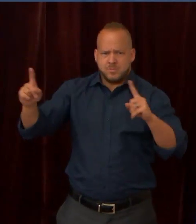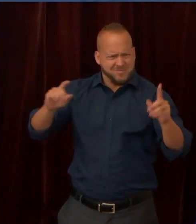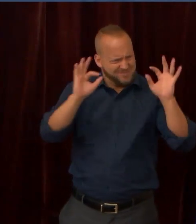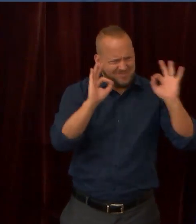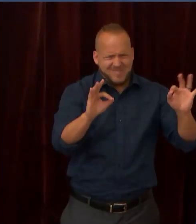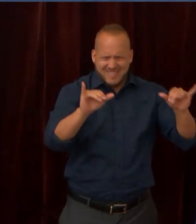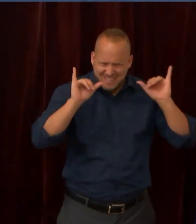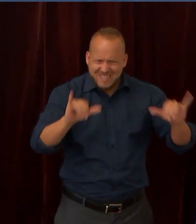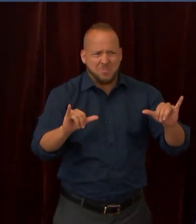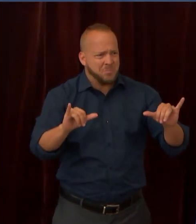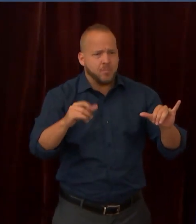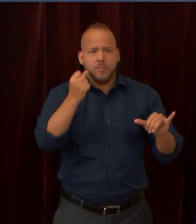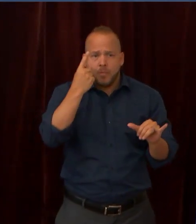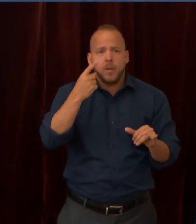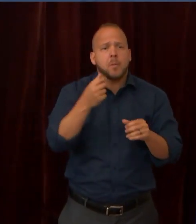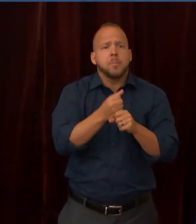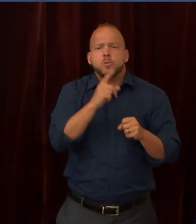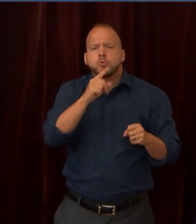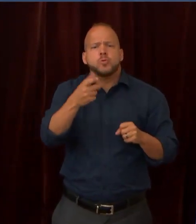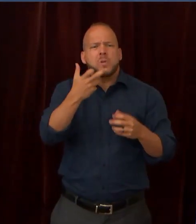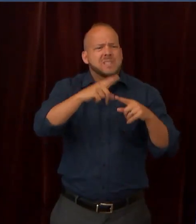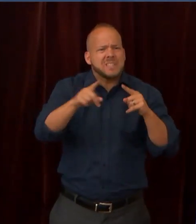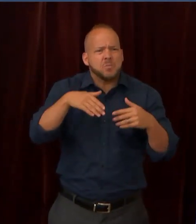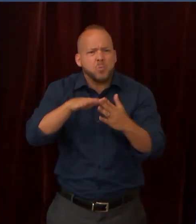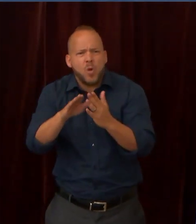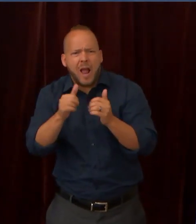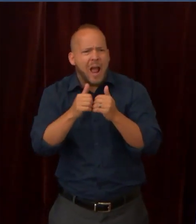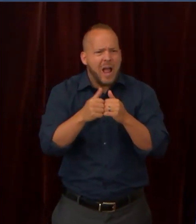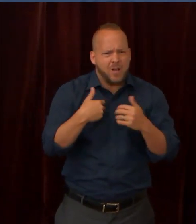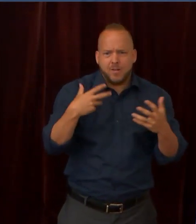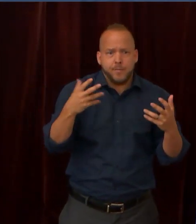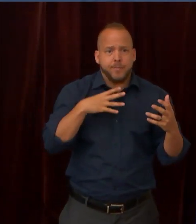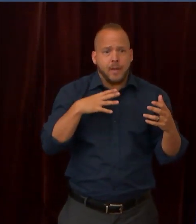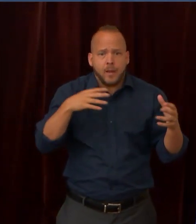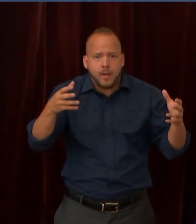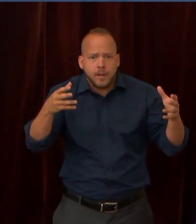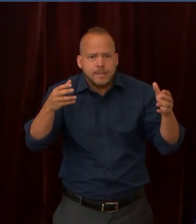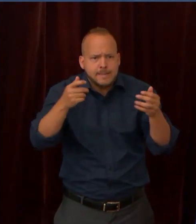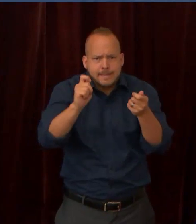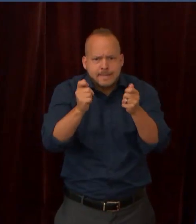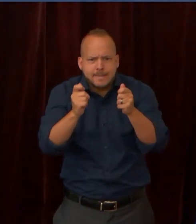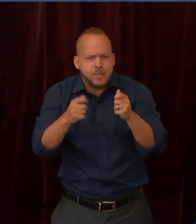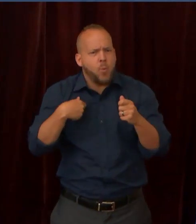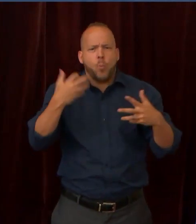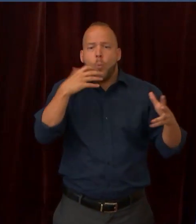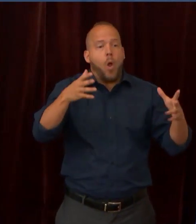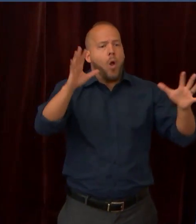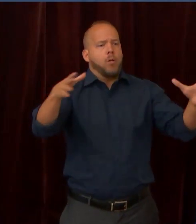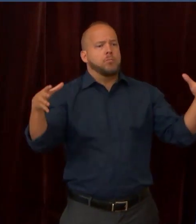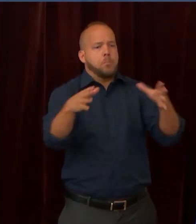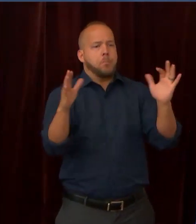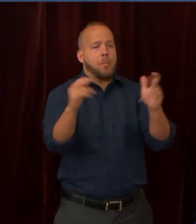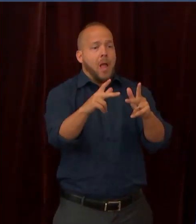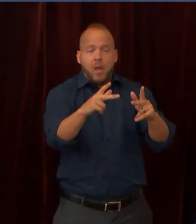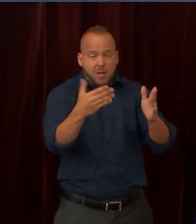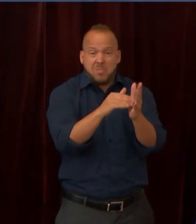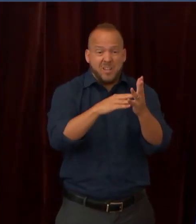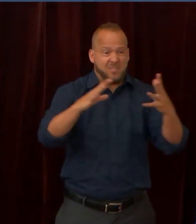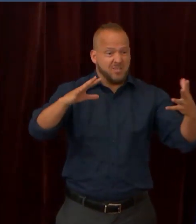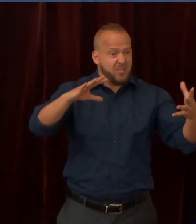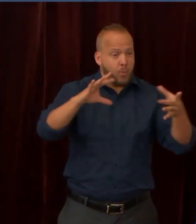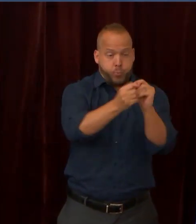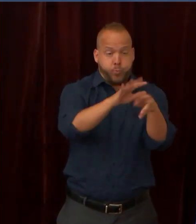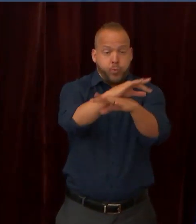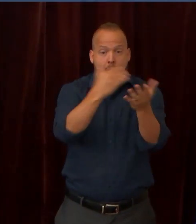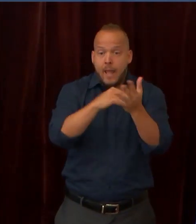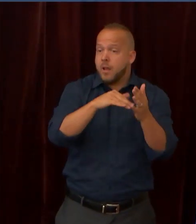rate is going to skyrocket. And that's just what the scientific community is telling us. And they have good grounds for saying that, and